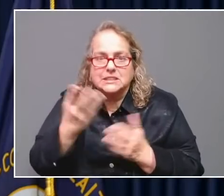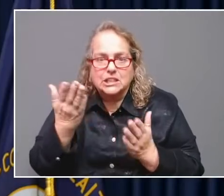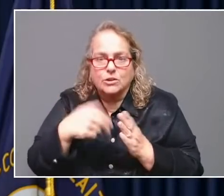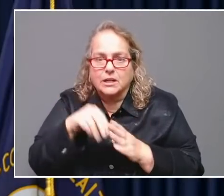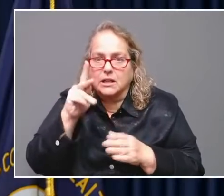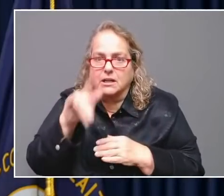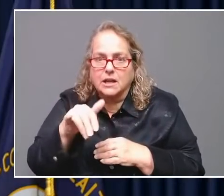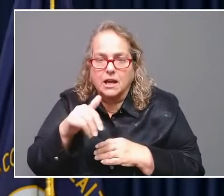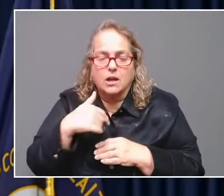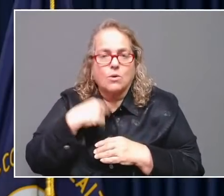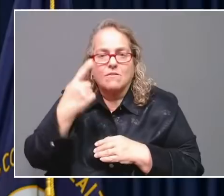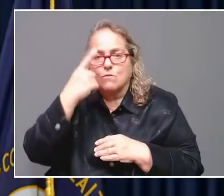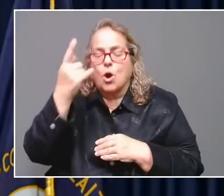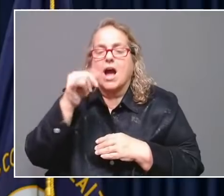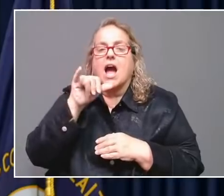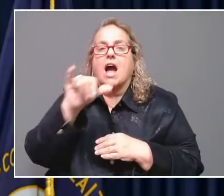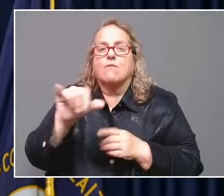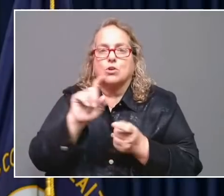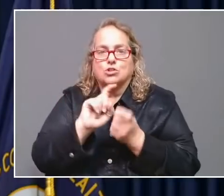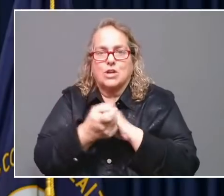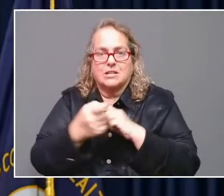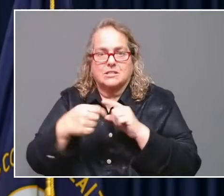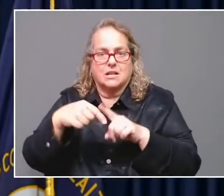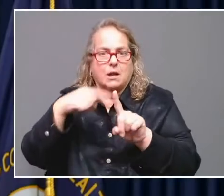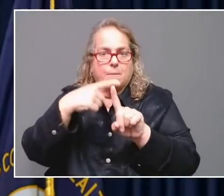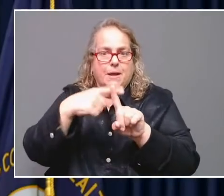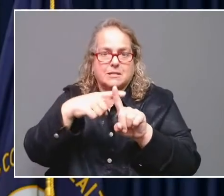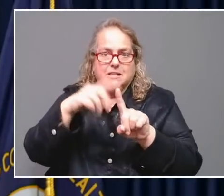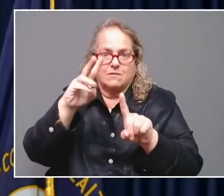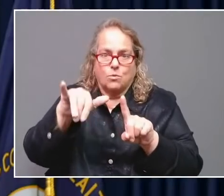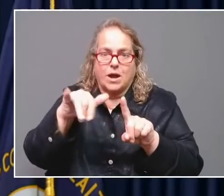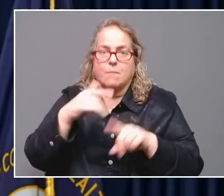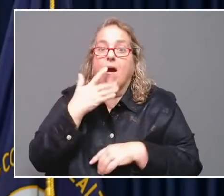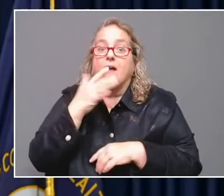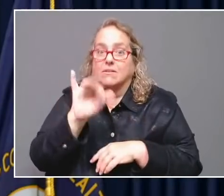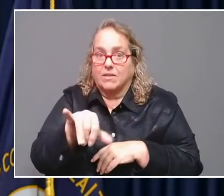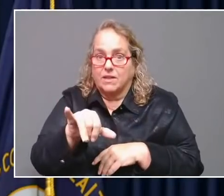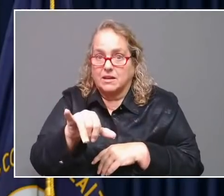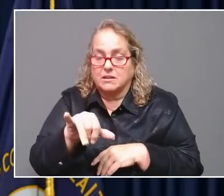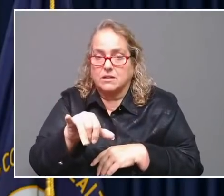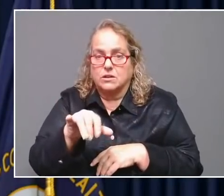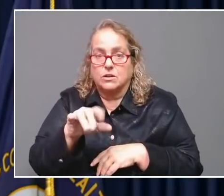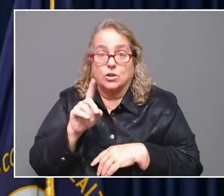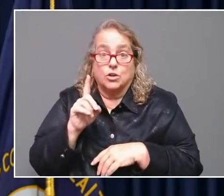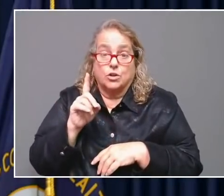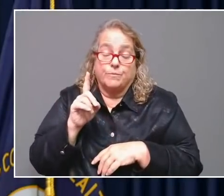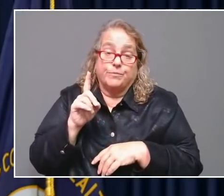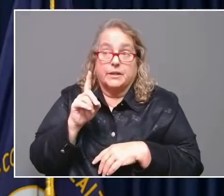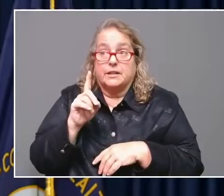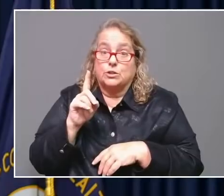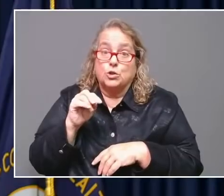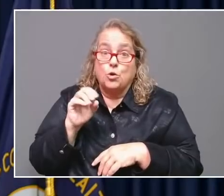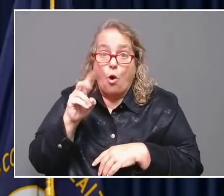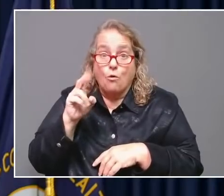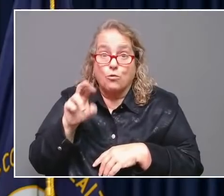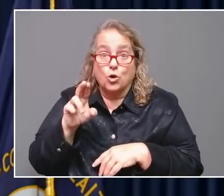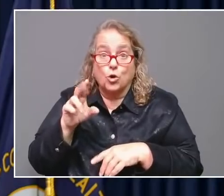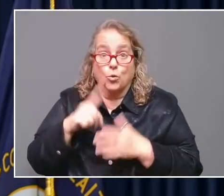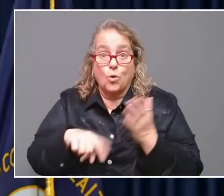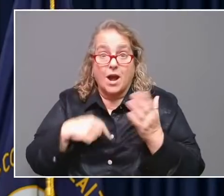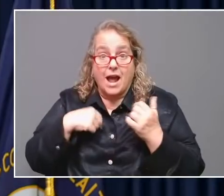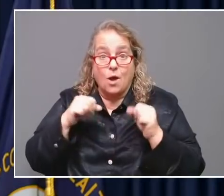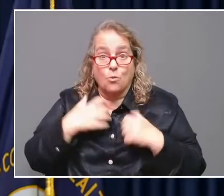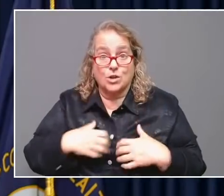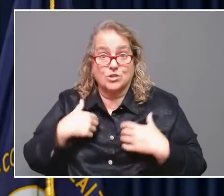forever changed in a positive way because of this. Do-overs are hard because, many of these decisions have had